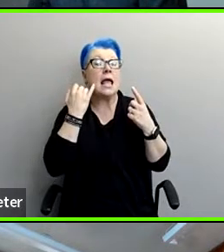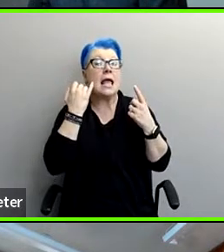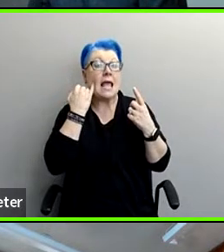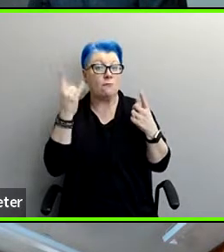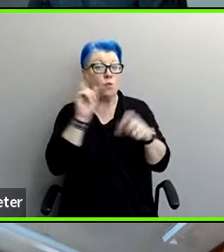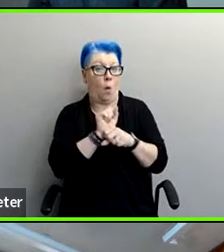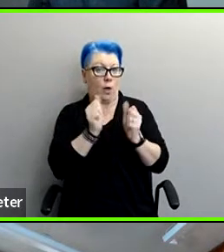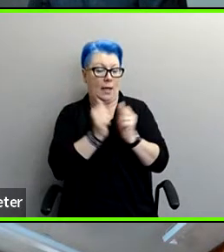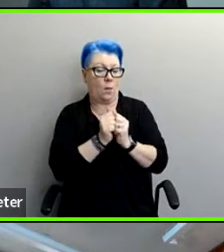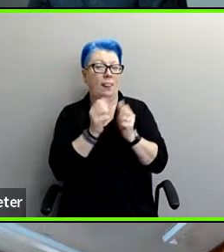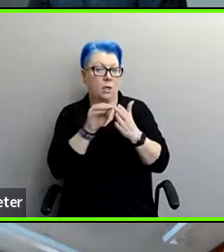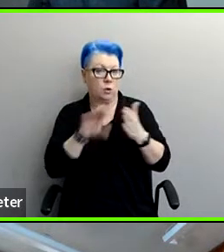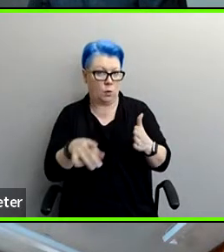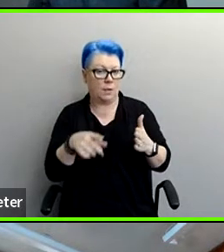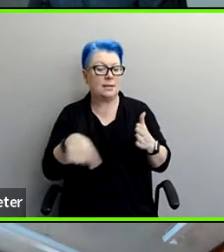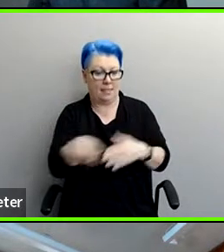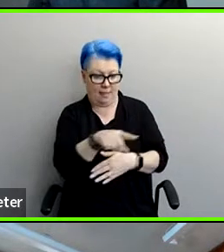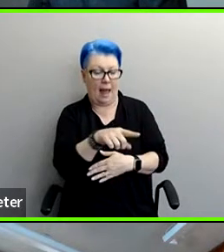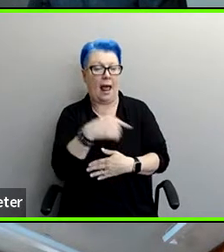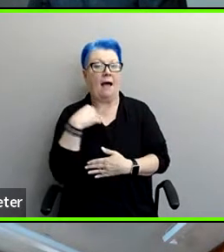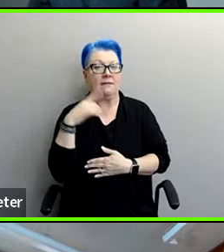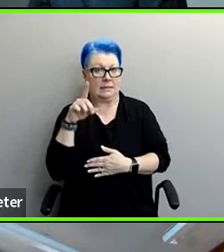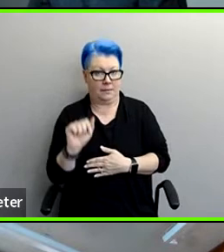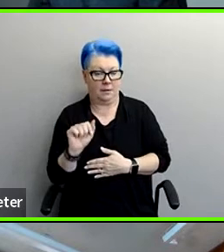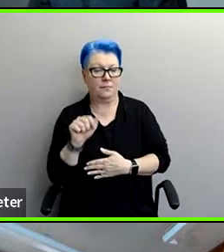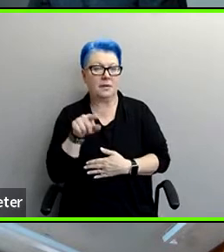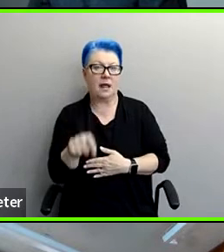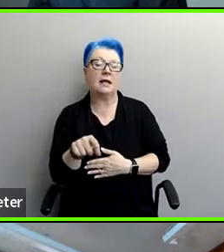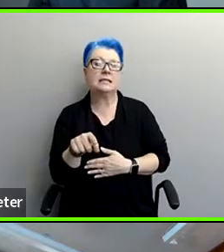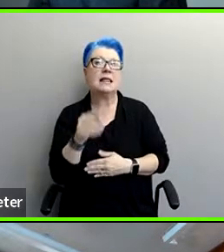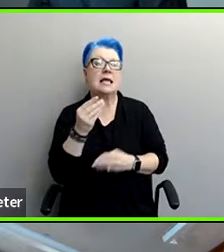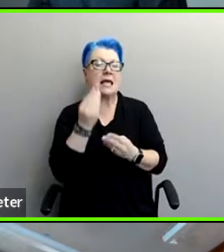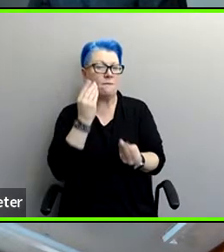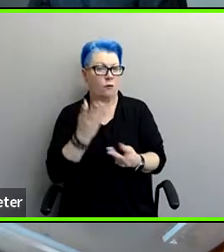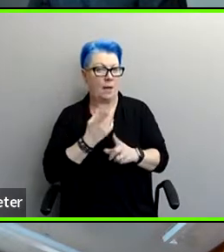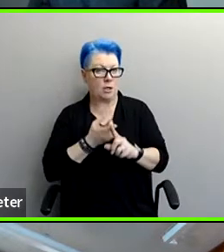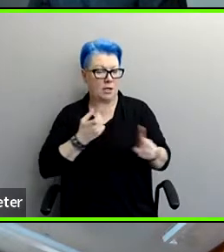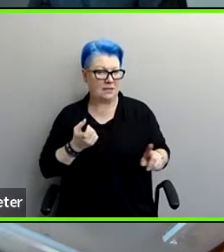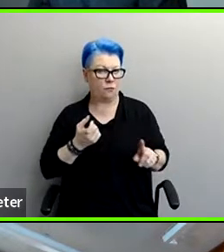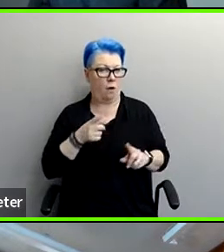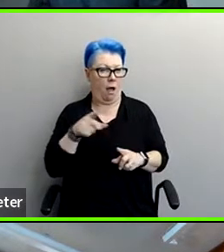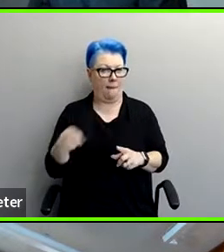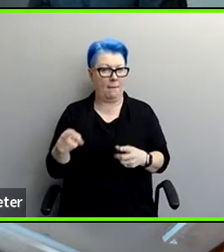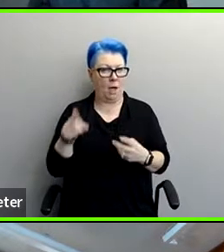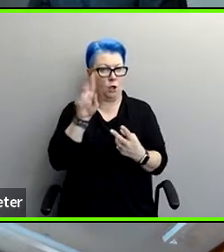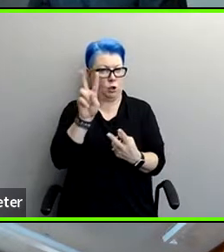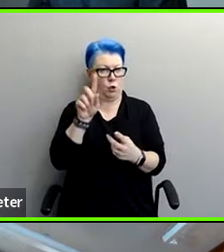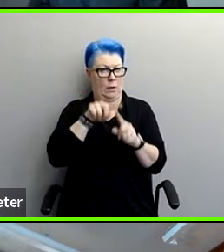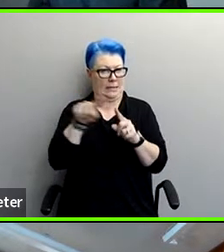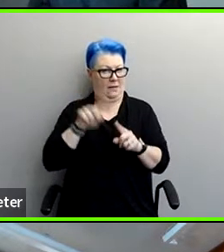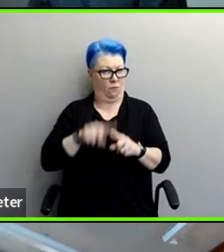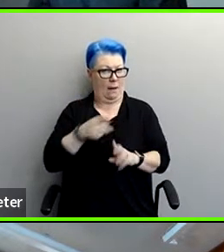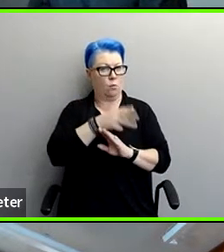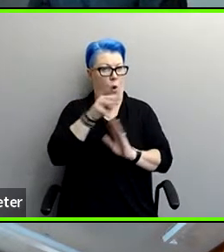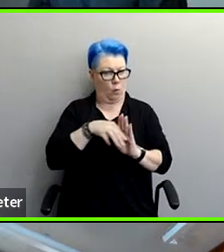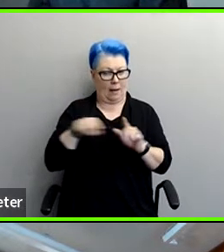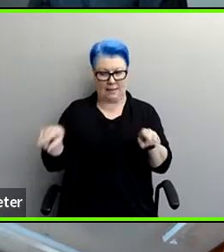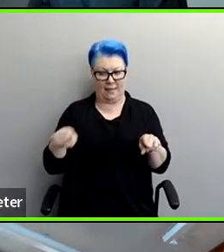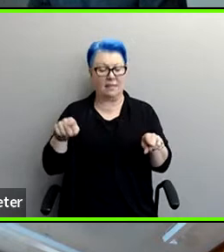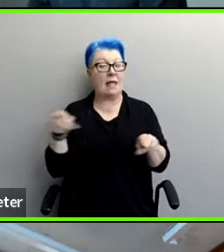disabilities. They come from the Council of Exceptional Children and then another agency called CEDAR that does a lot of educational